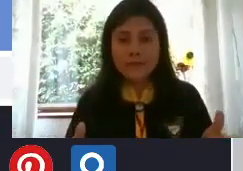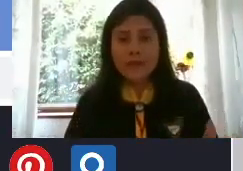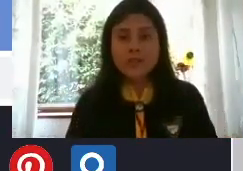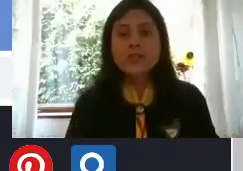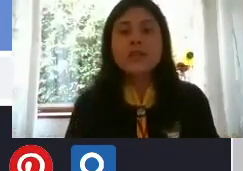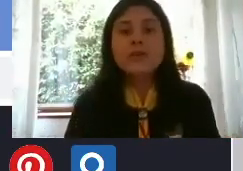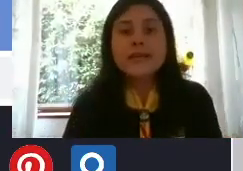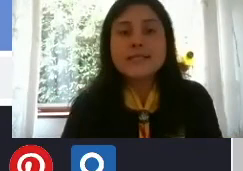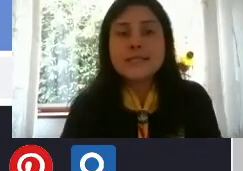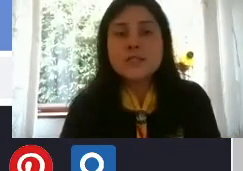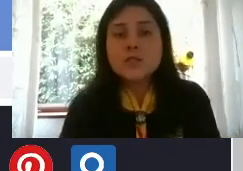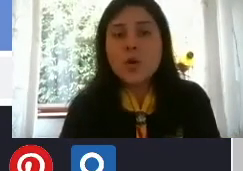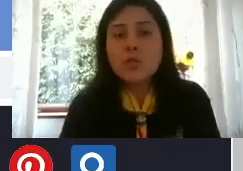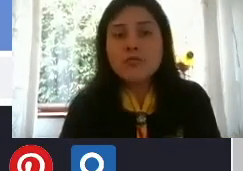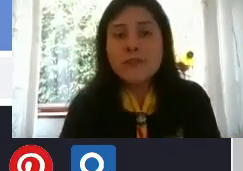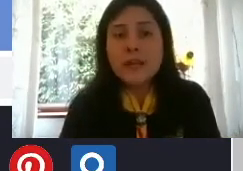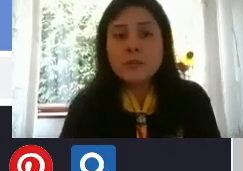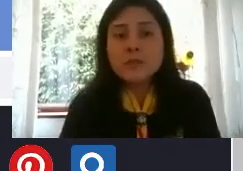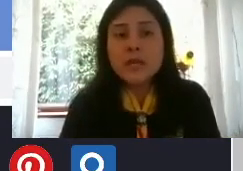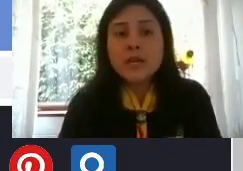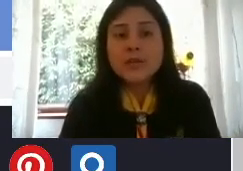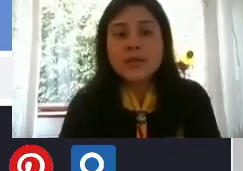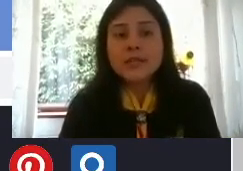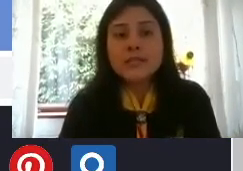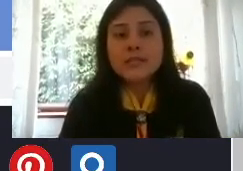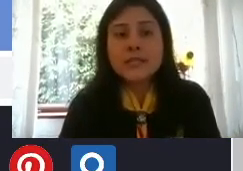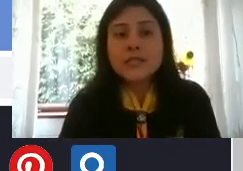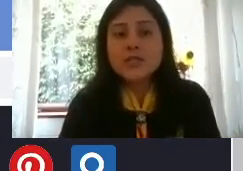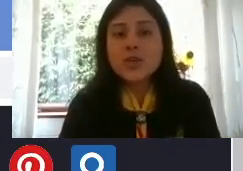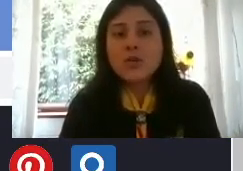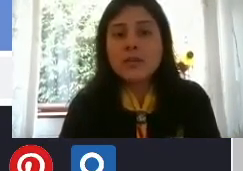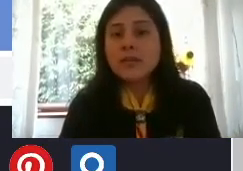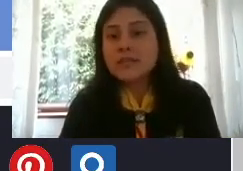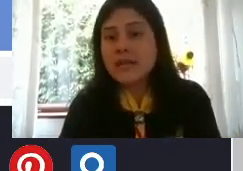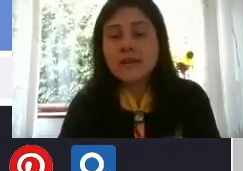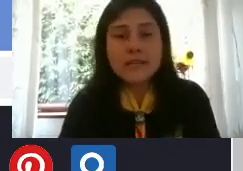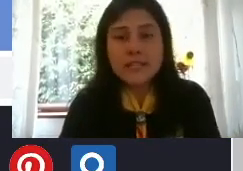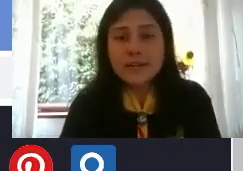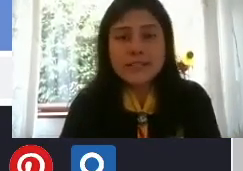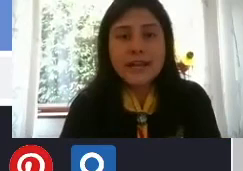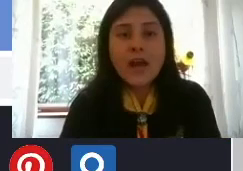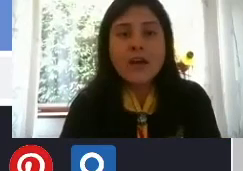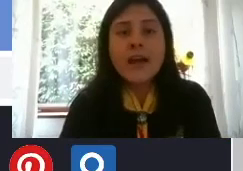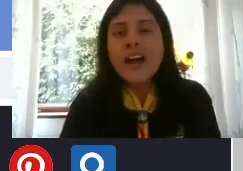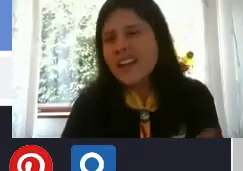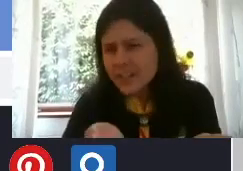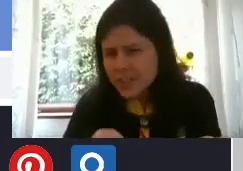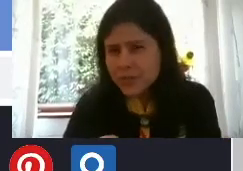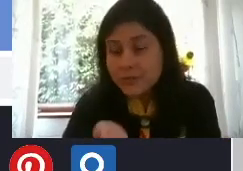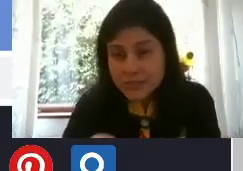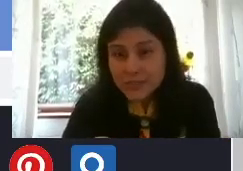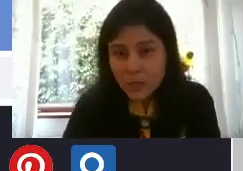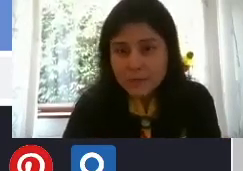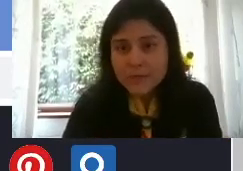them so that you can see some films, you can see some, and these are the categories they have. I encourage